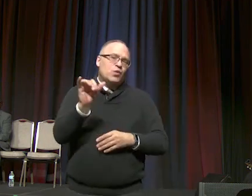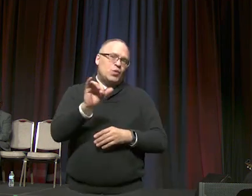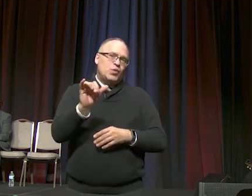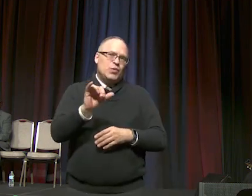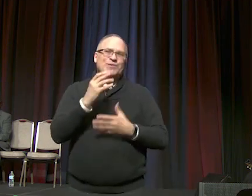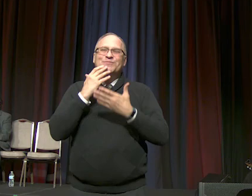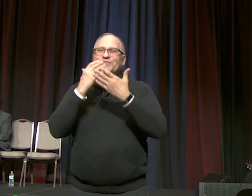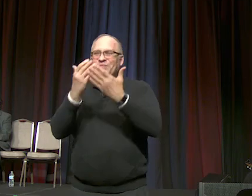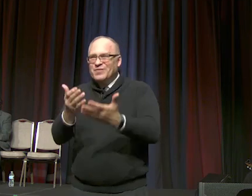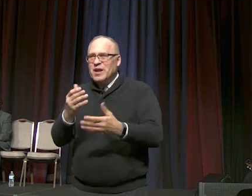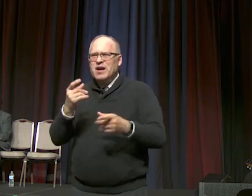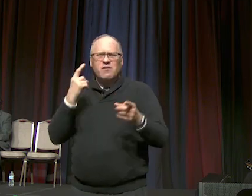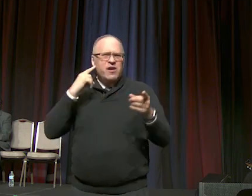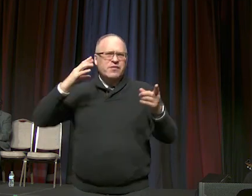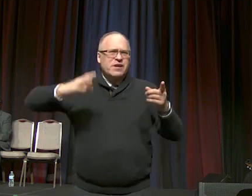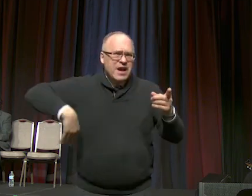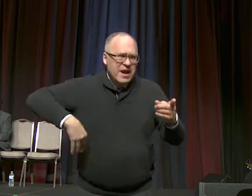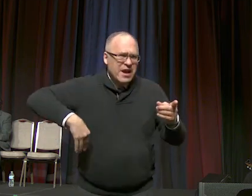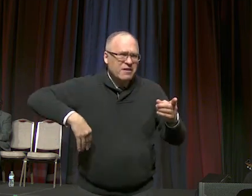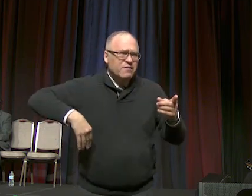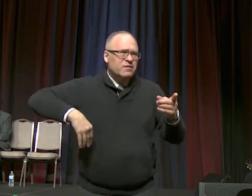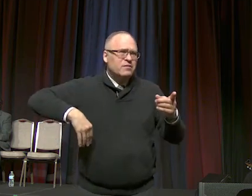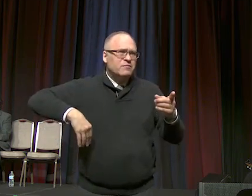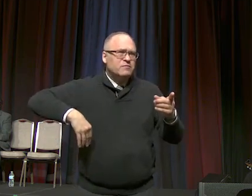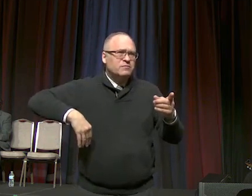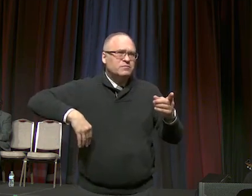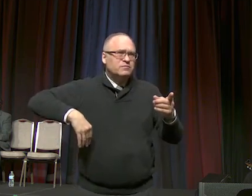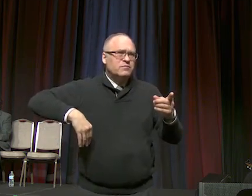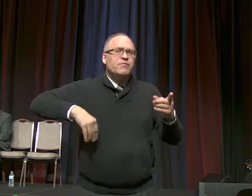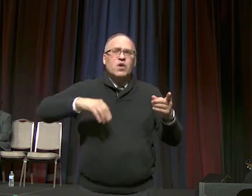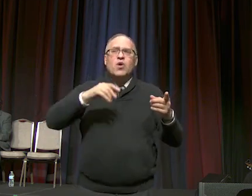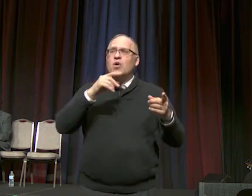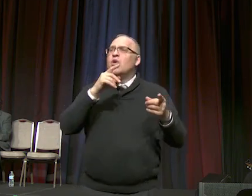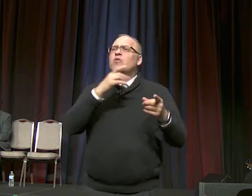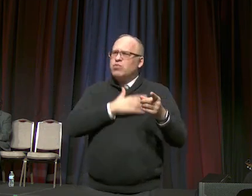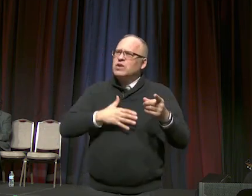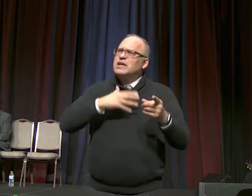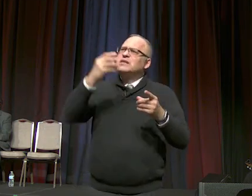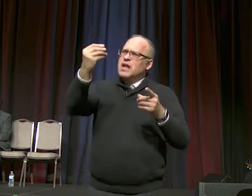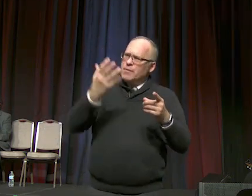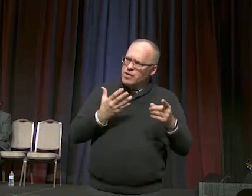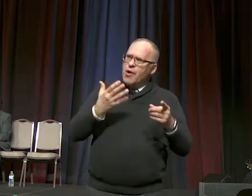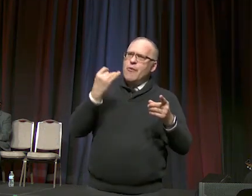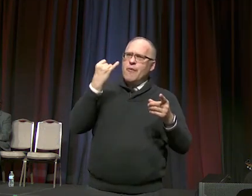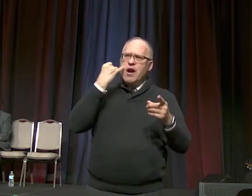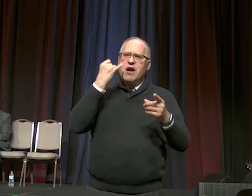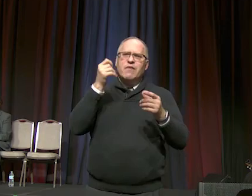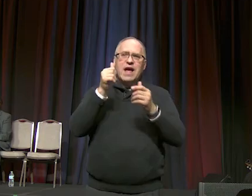And anybody I haven't heard from that is in that situation, please do let me know.